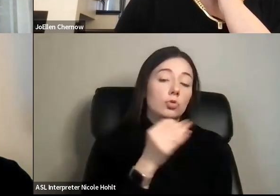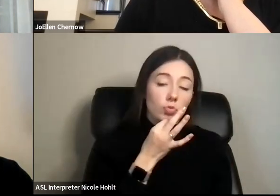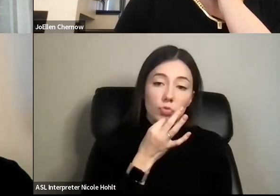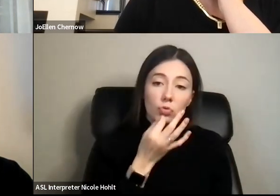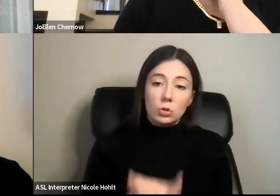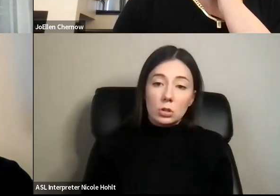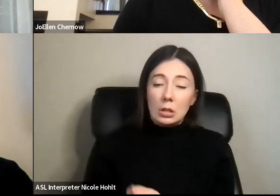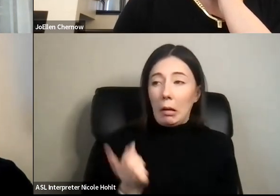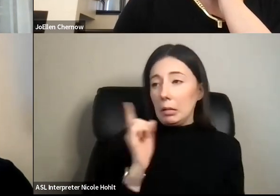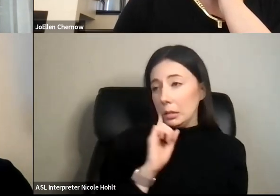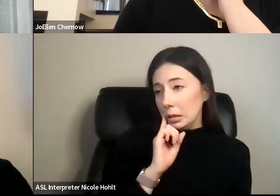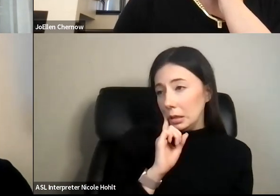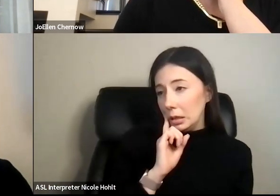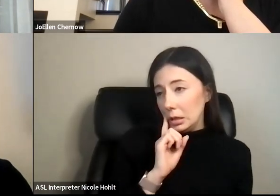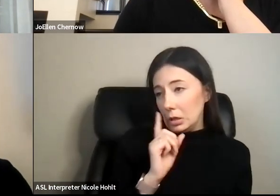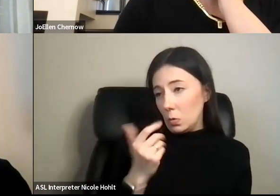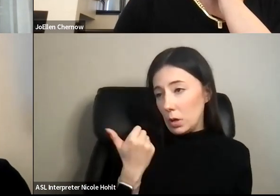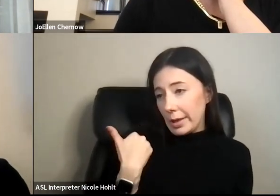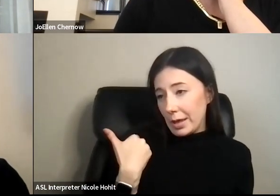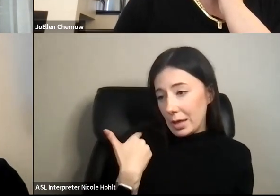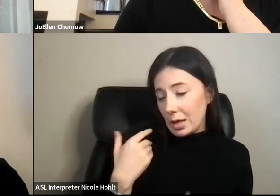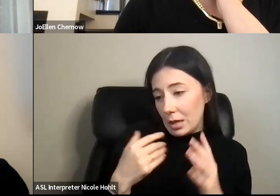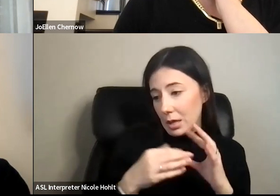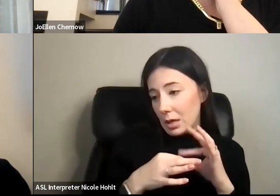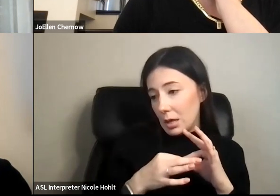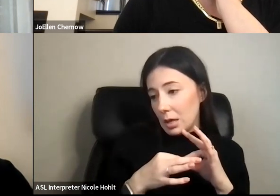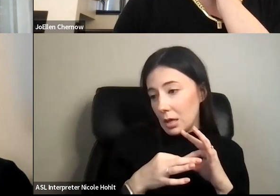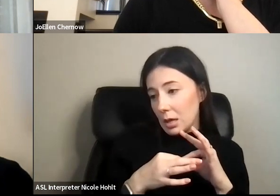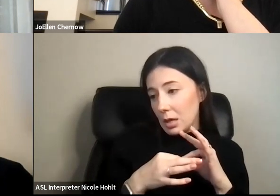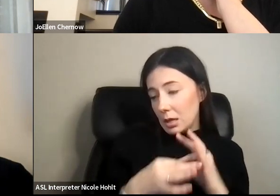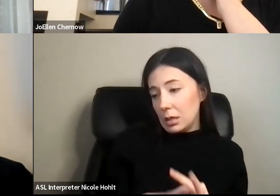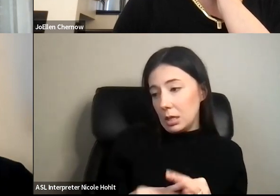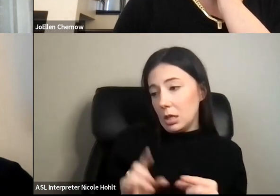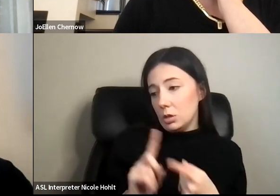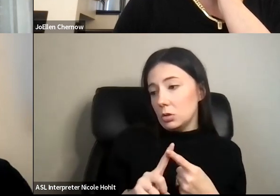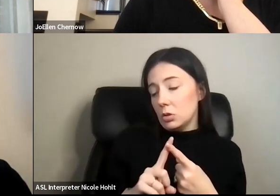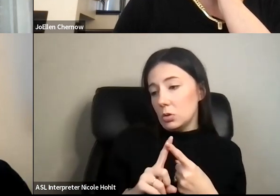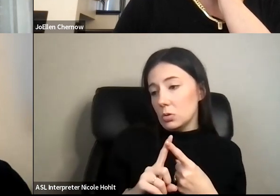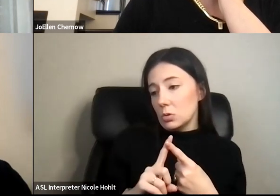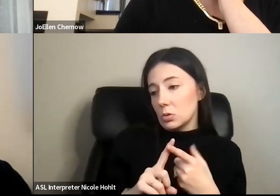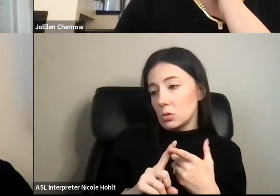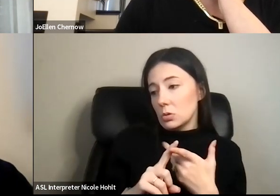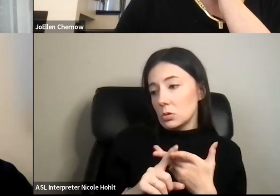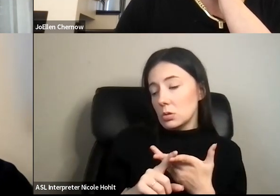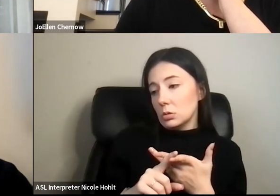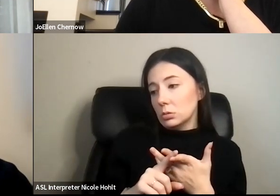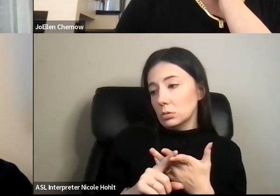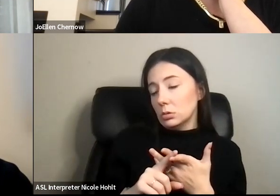I think we have in a link the people that the industry,